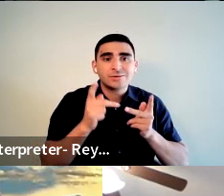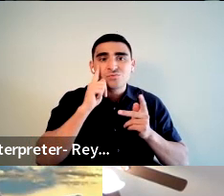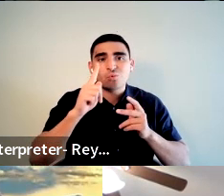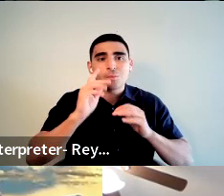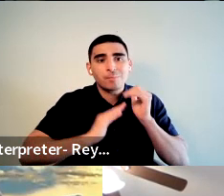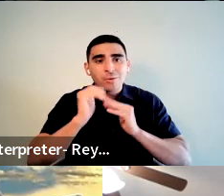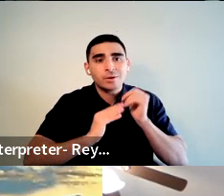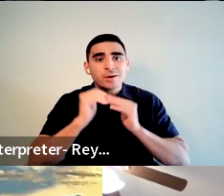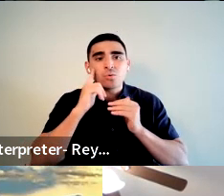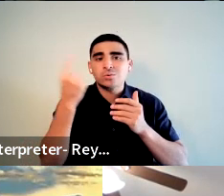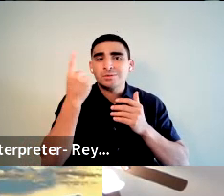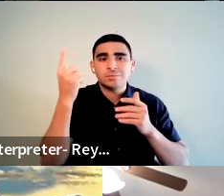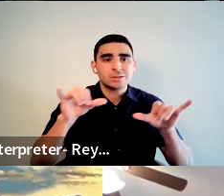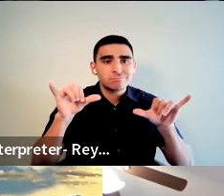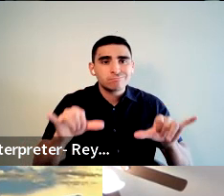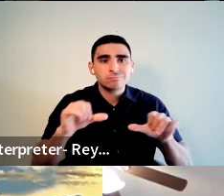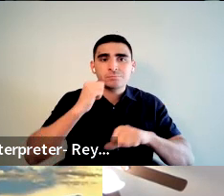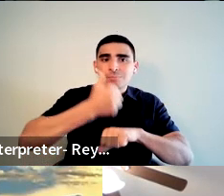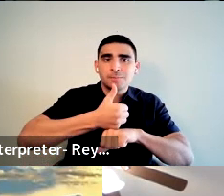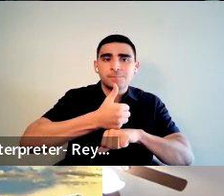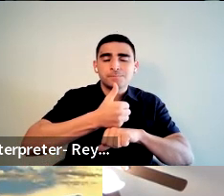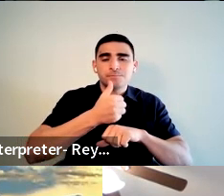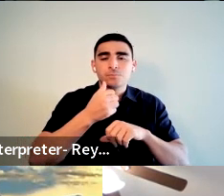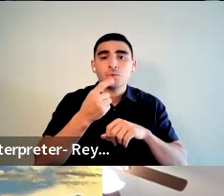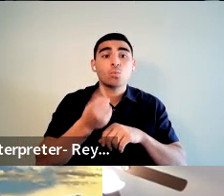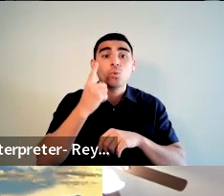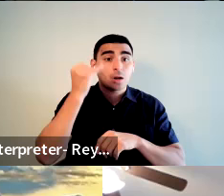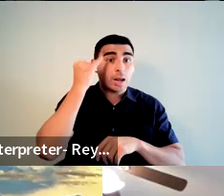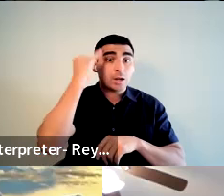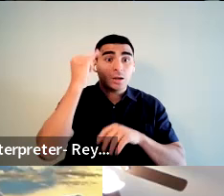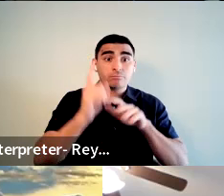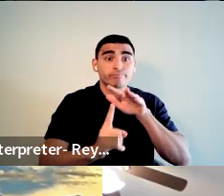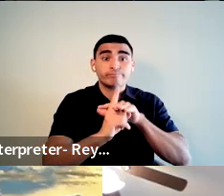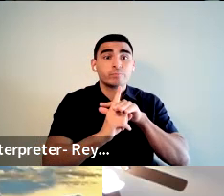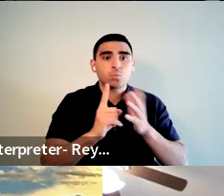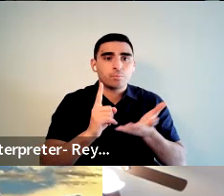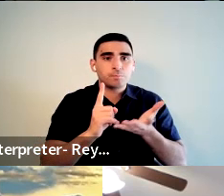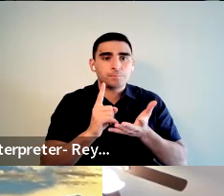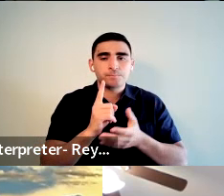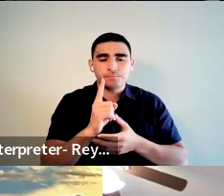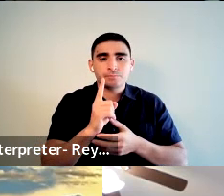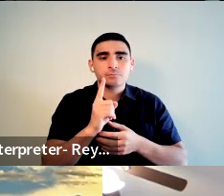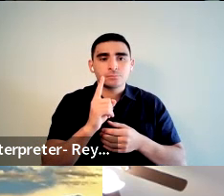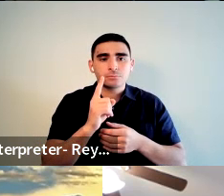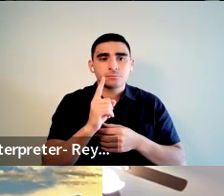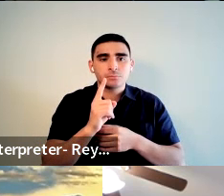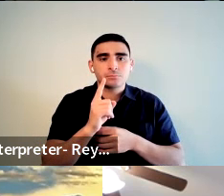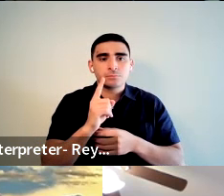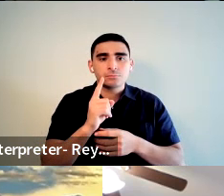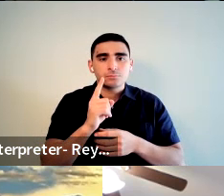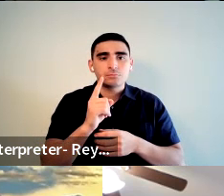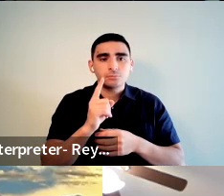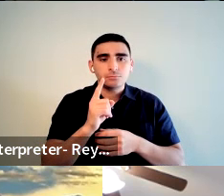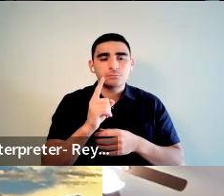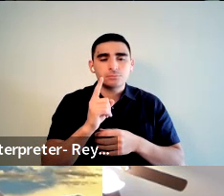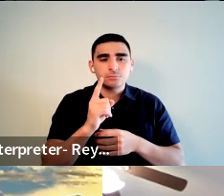more permanent structure. And so one of the ideas that did come up from that was having something that could